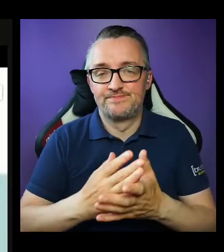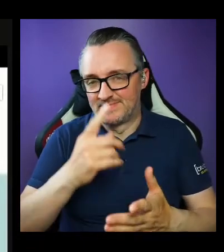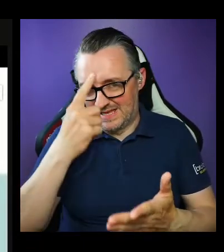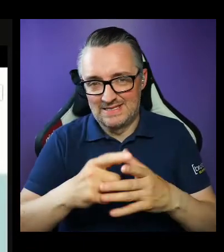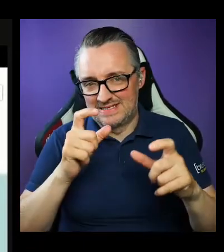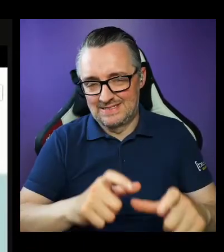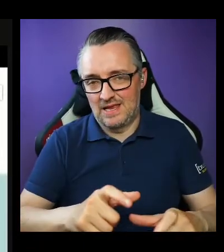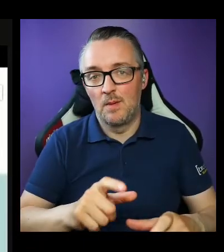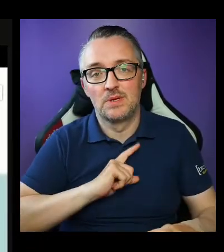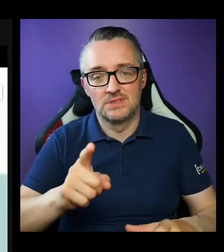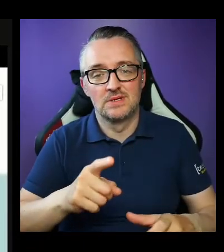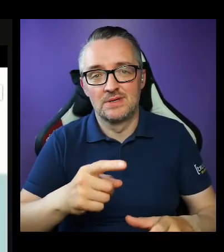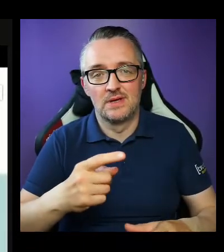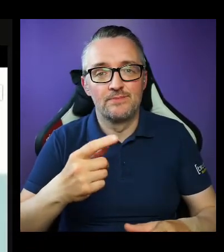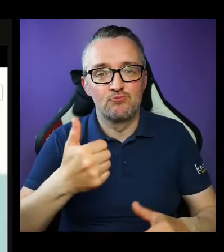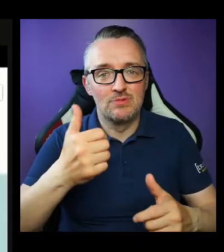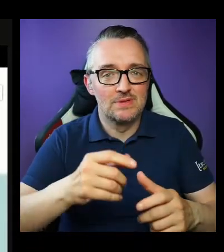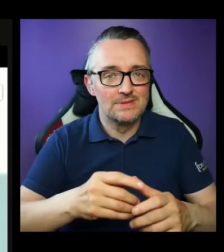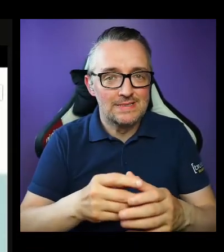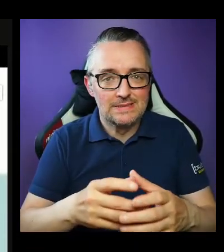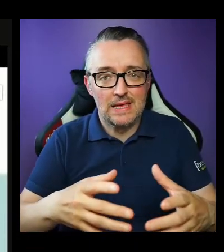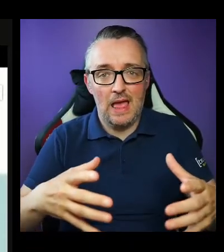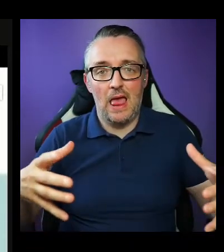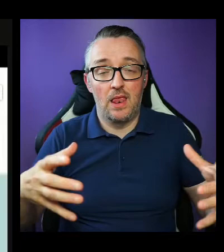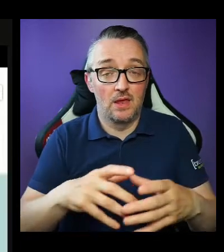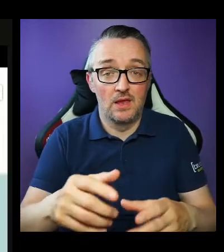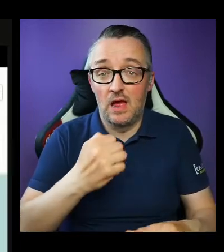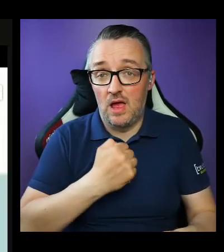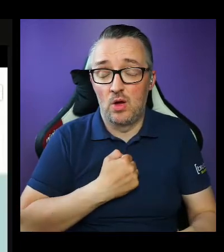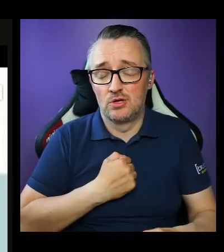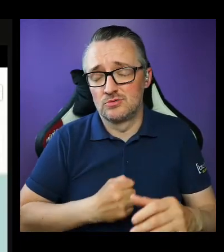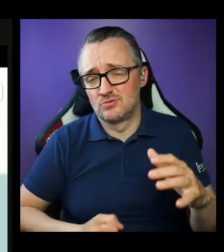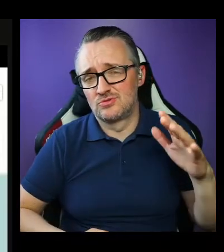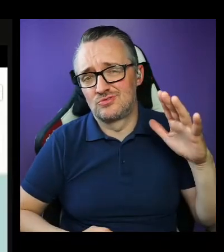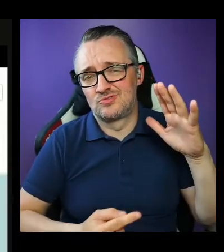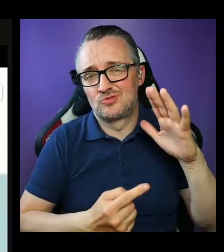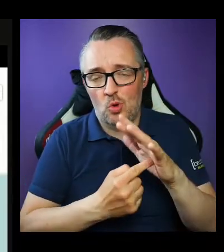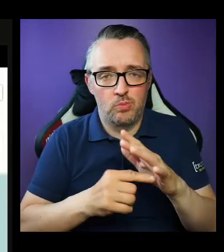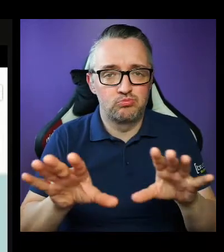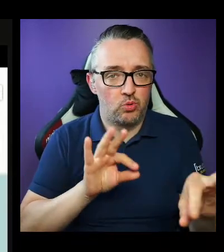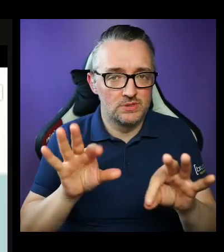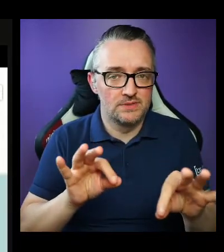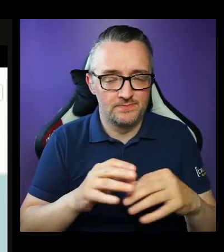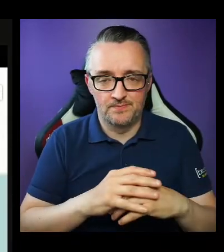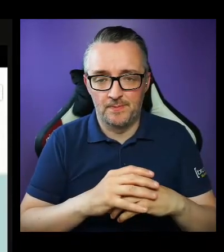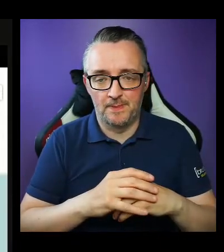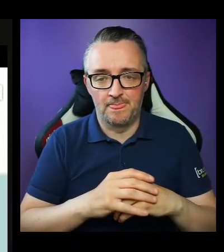the main reason why DynamoDB, it is our top choice when it comes to operational databases.